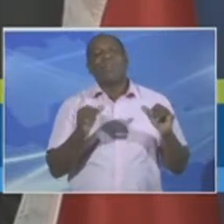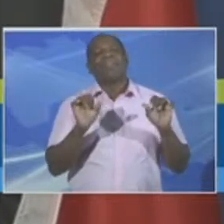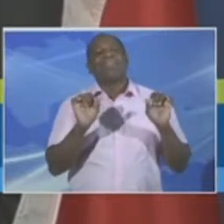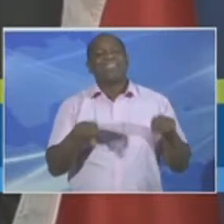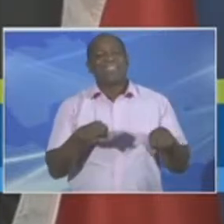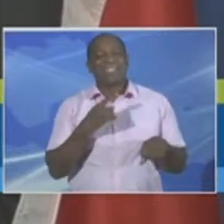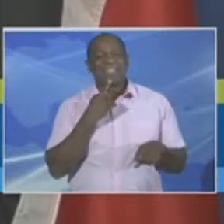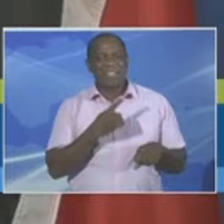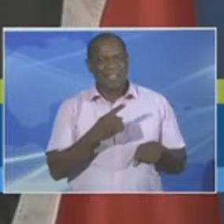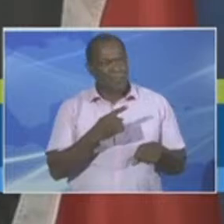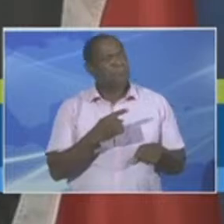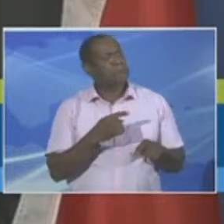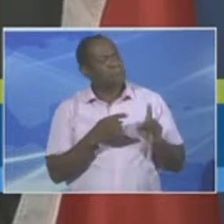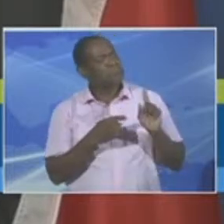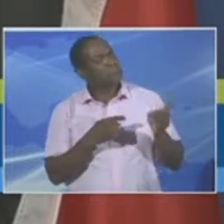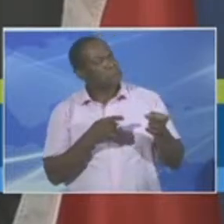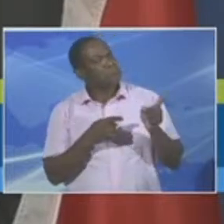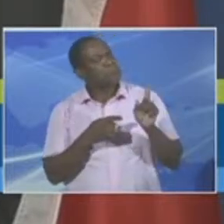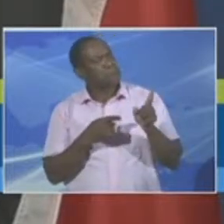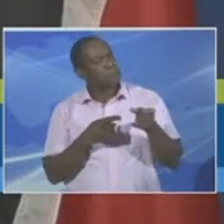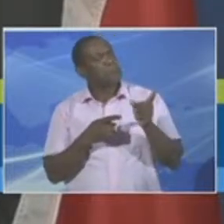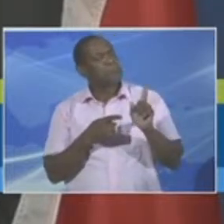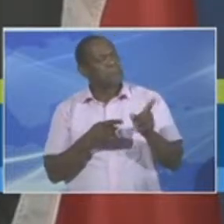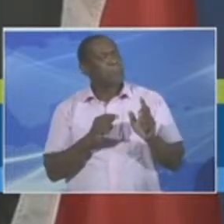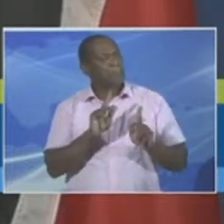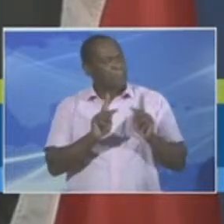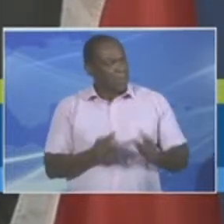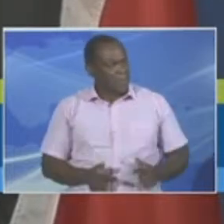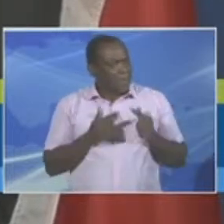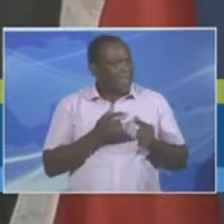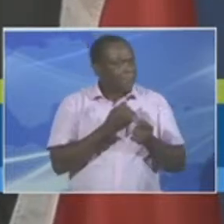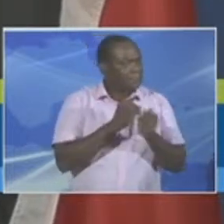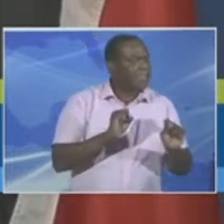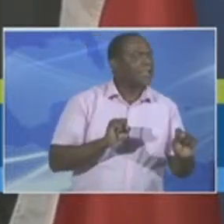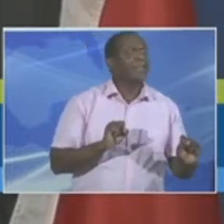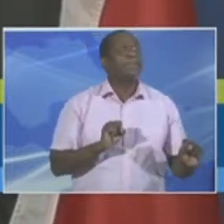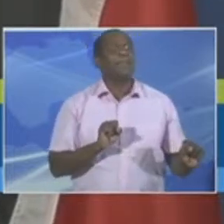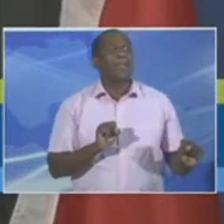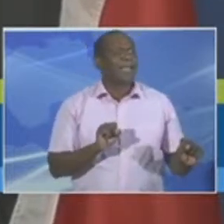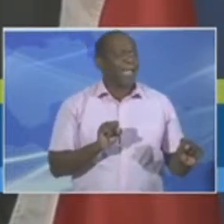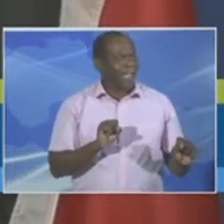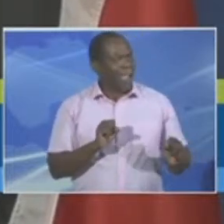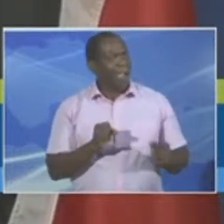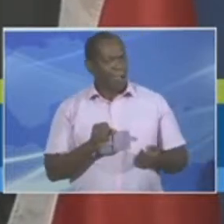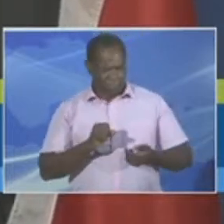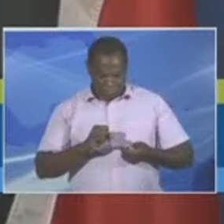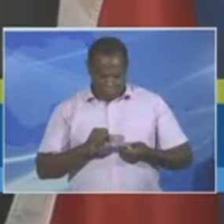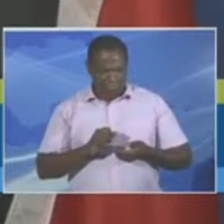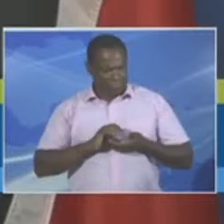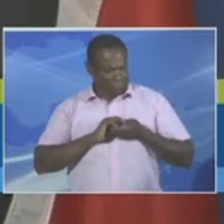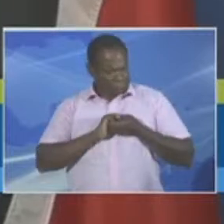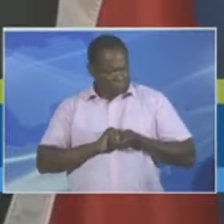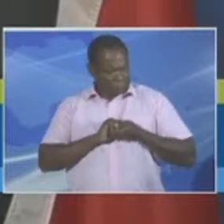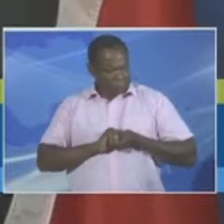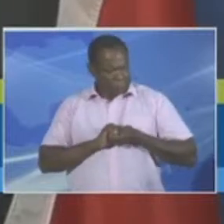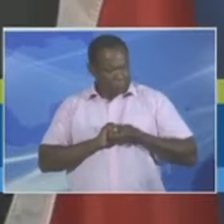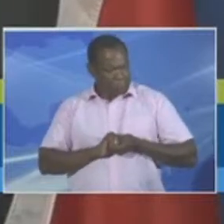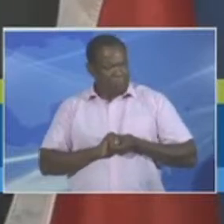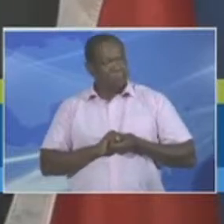of life seems to be something that we can take credit for. And we need to do